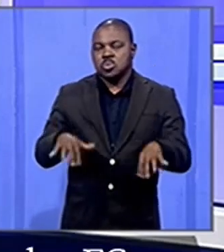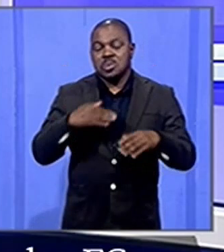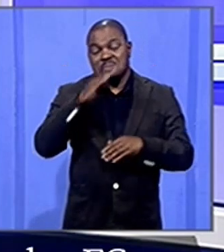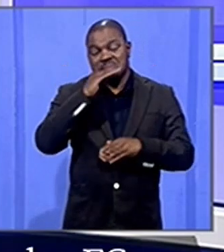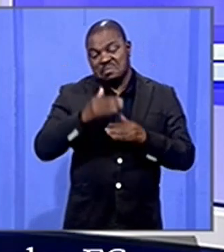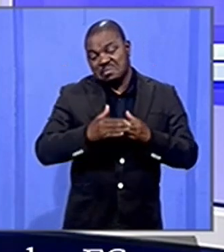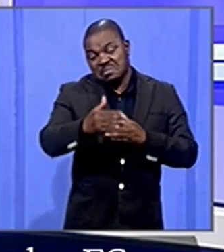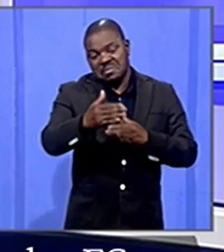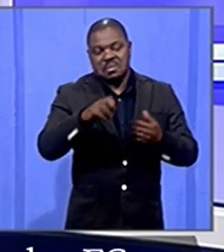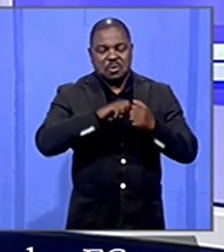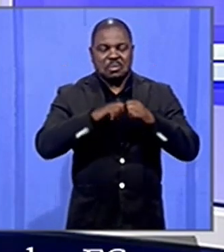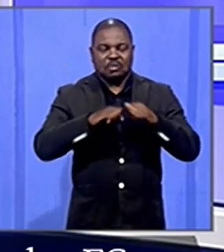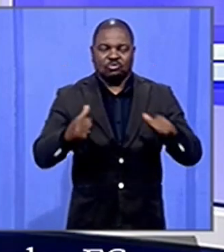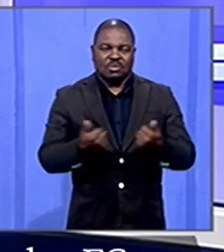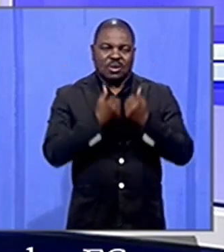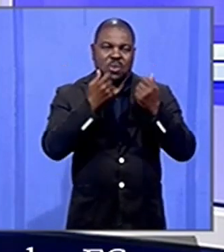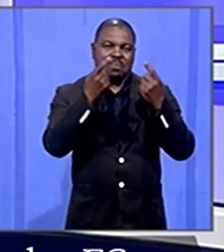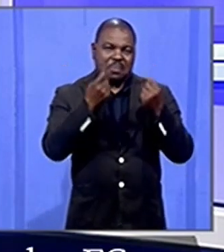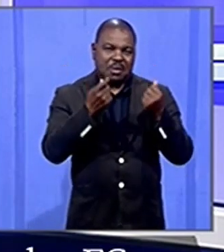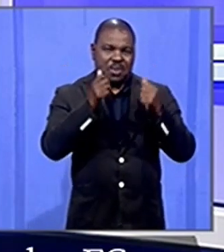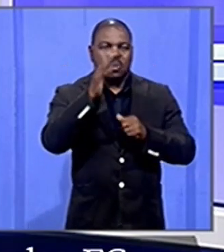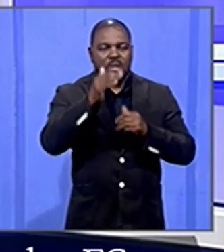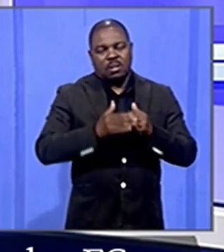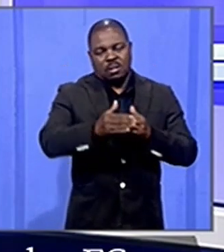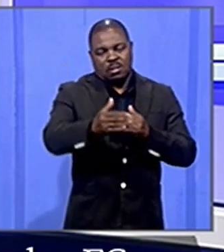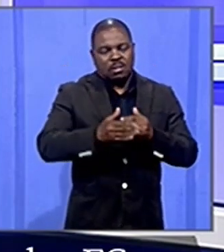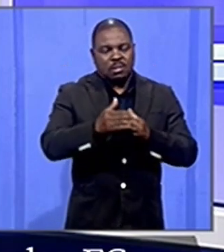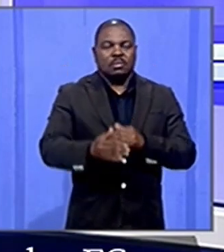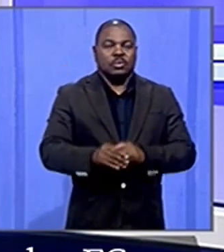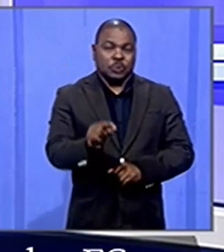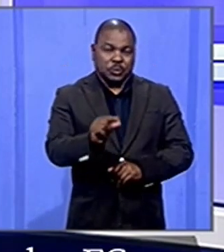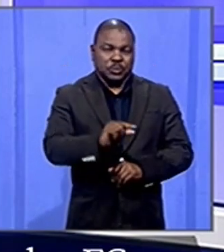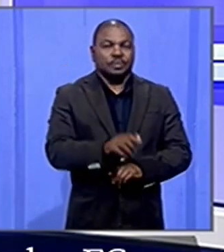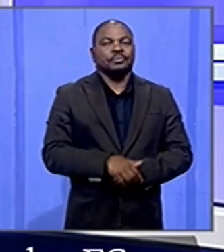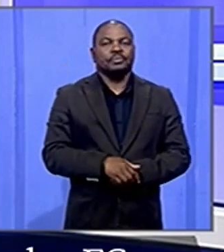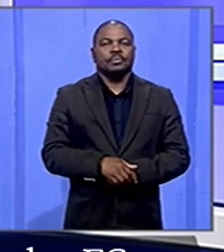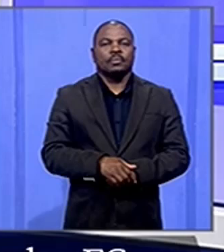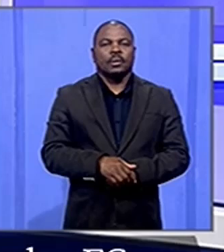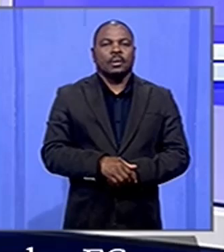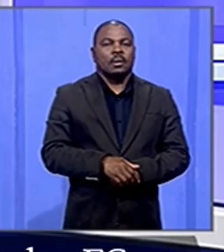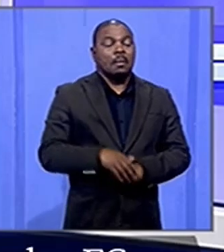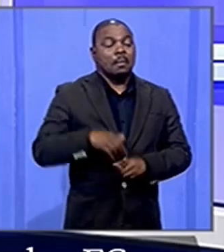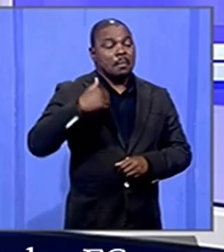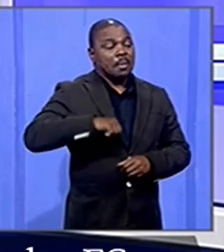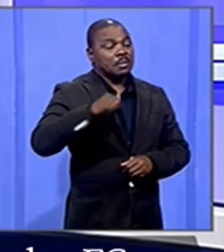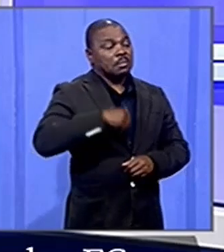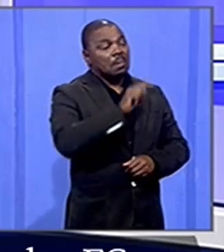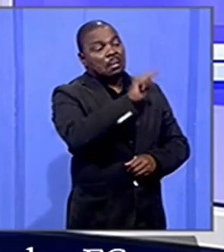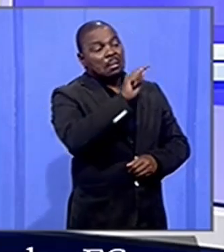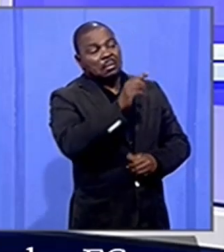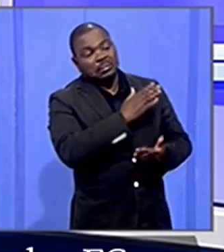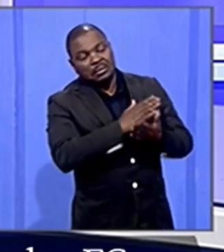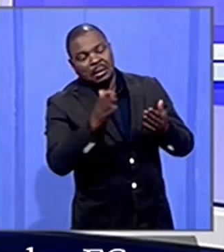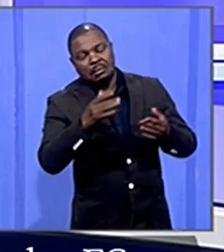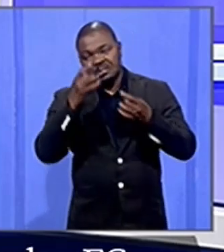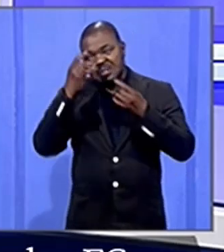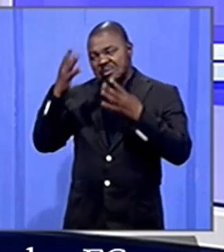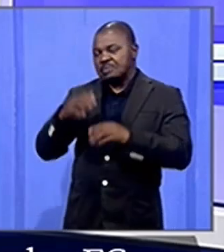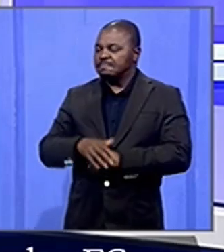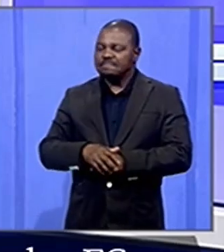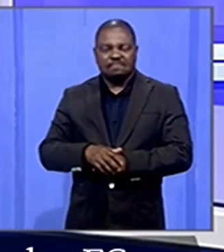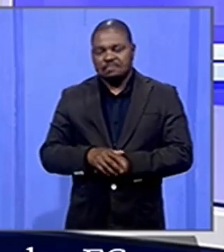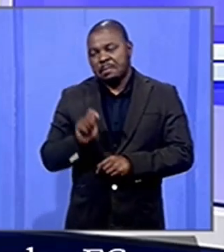e thulane le mathata a magolo a matlotlo mo nakong e sa fetšego pelo. Mme masepala e mengwe e šetše e boletše gore